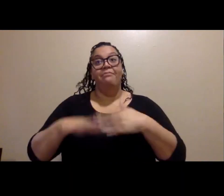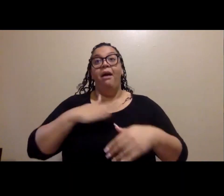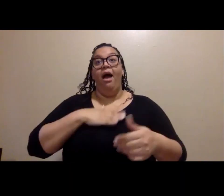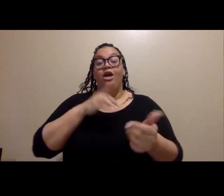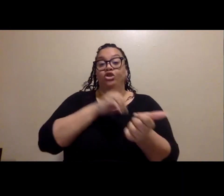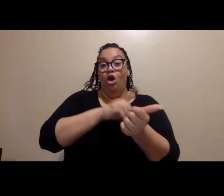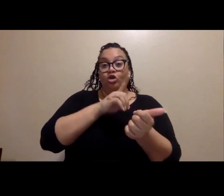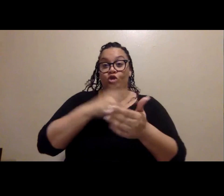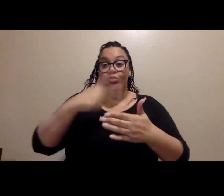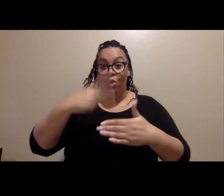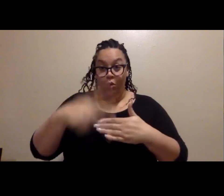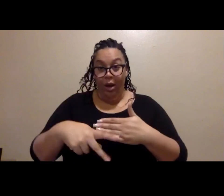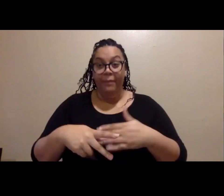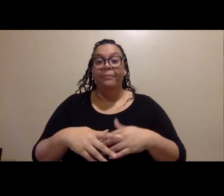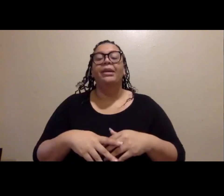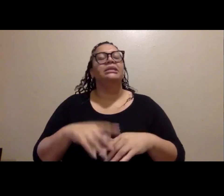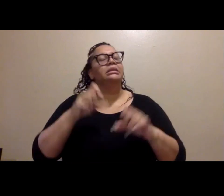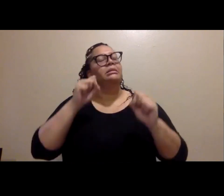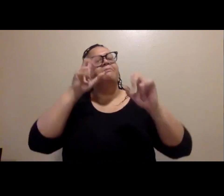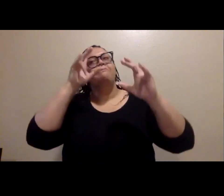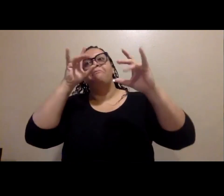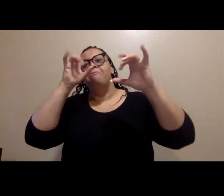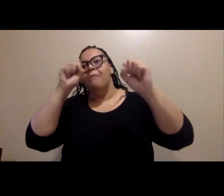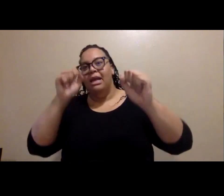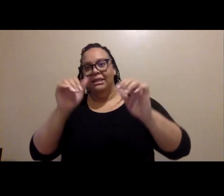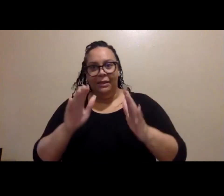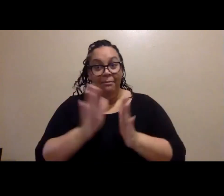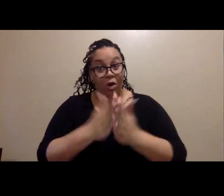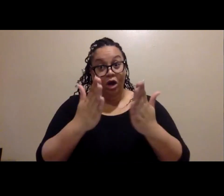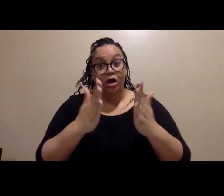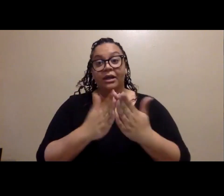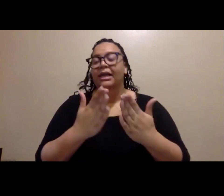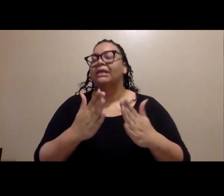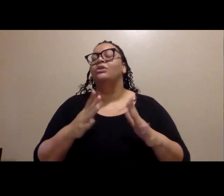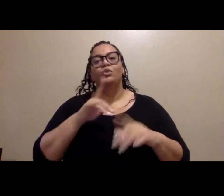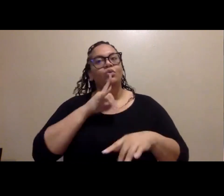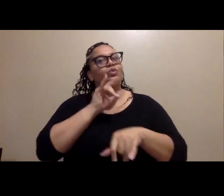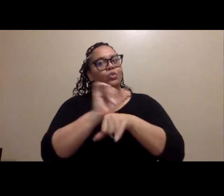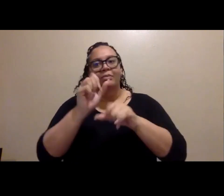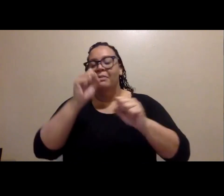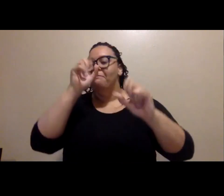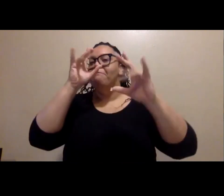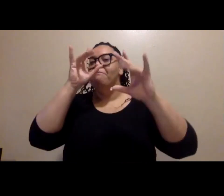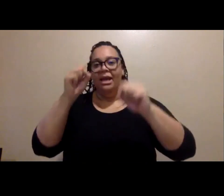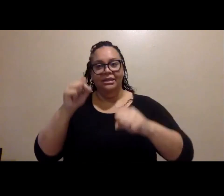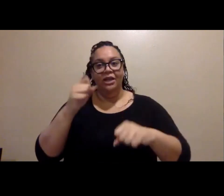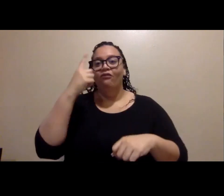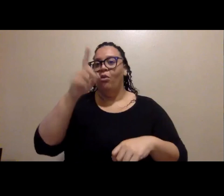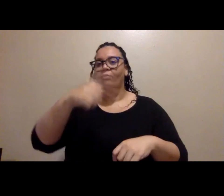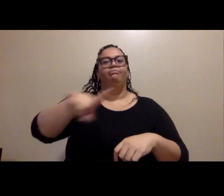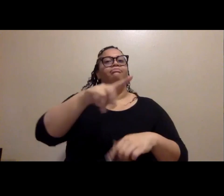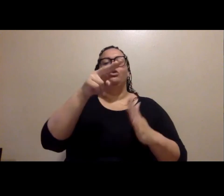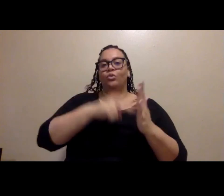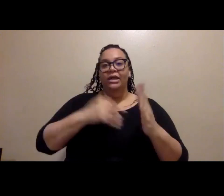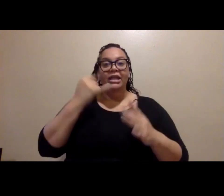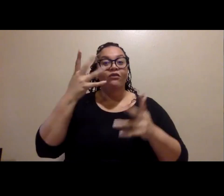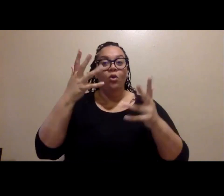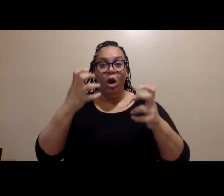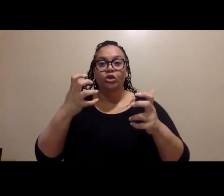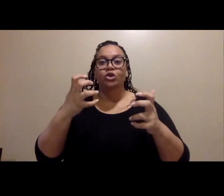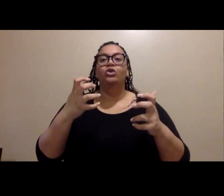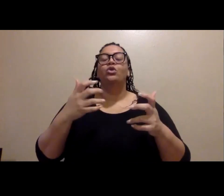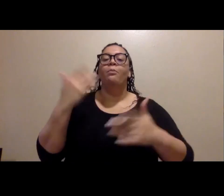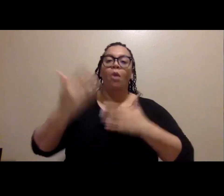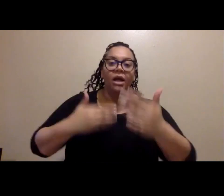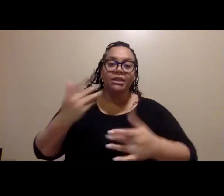too. Phenomenal book. Like that is a very, very amazing book for anybody to read if they want to process and understand some